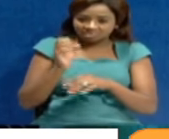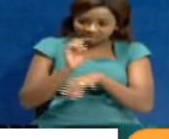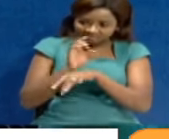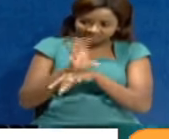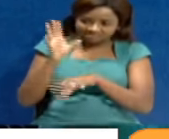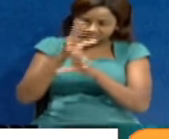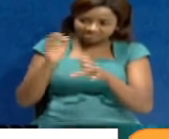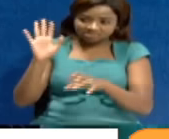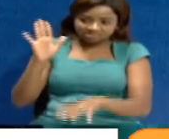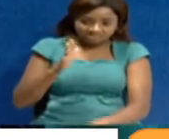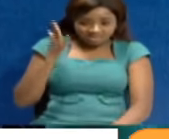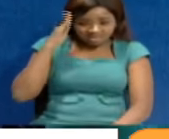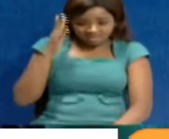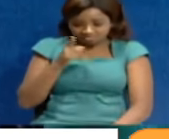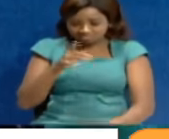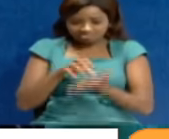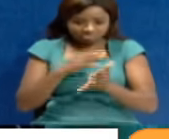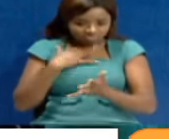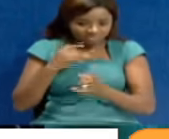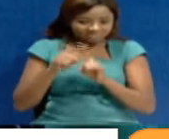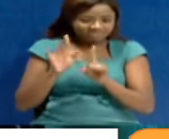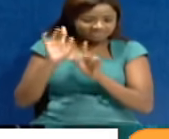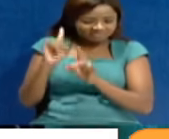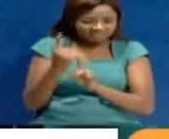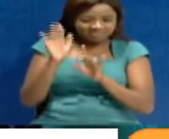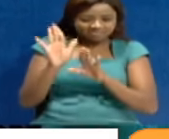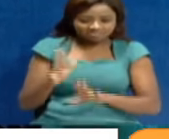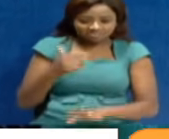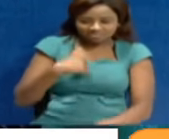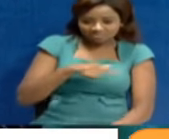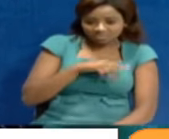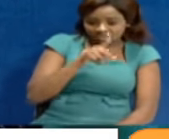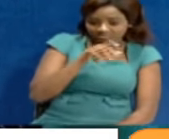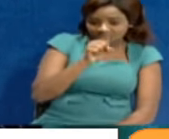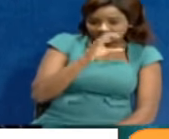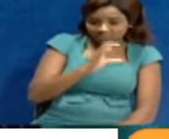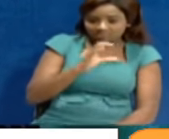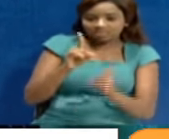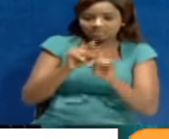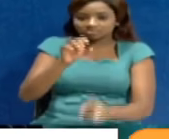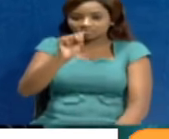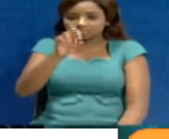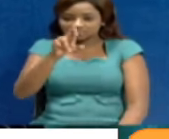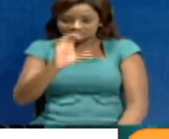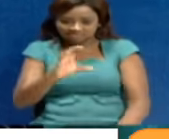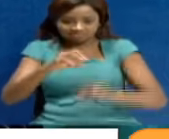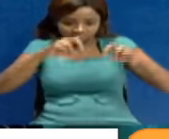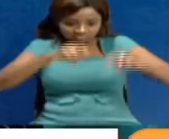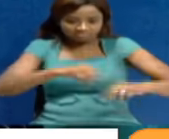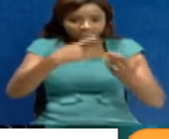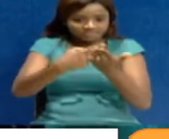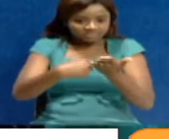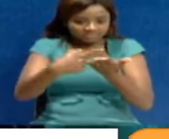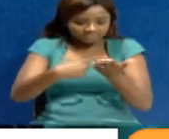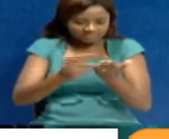allow us more time to consult with SRC to understand the financial implication, allow us more time, Your Excellency